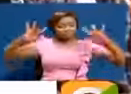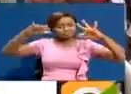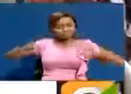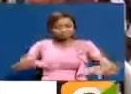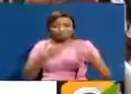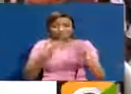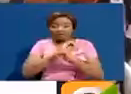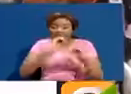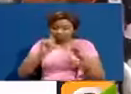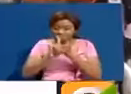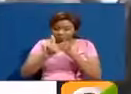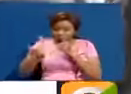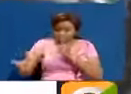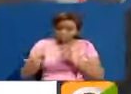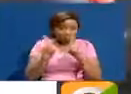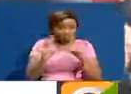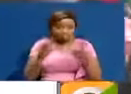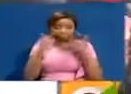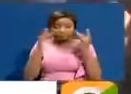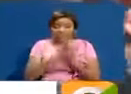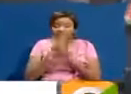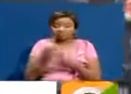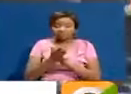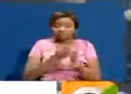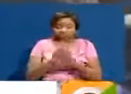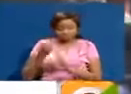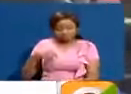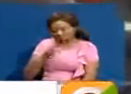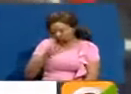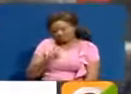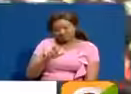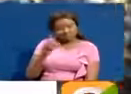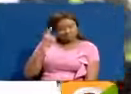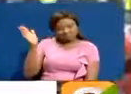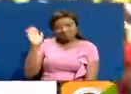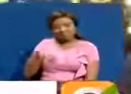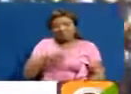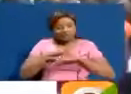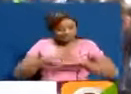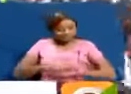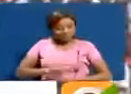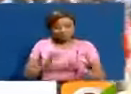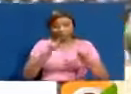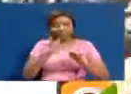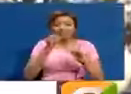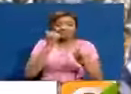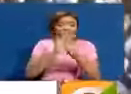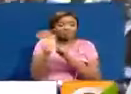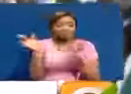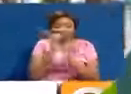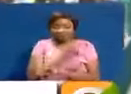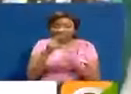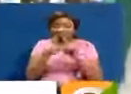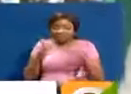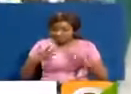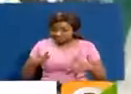social distancing observed, and no masks worn, it would seem that we are past the pandemic. But medical experts warn that nothing could